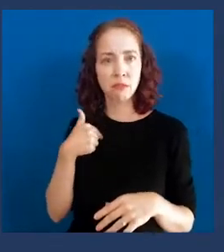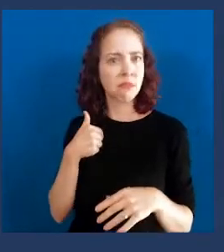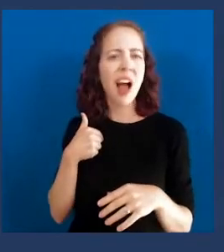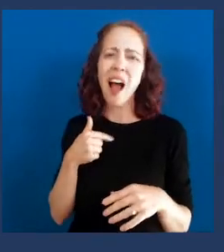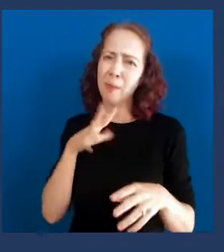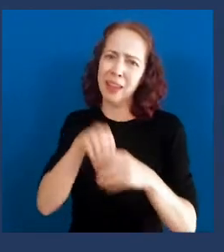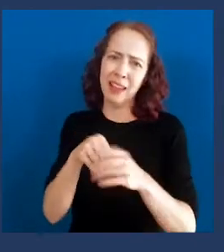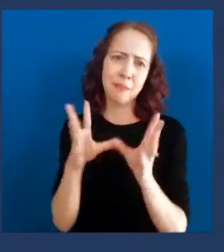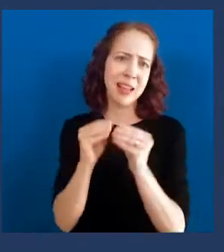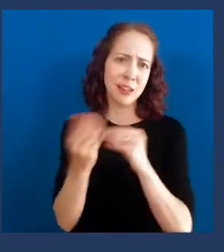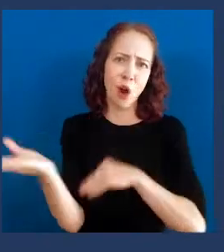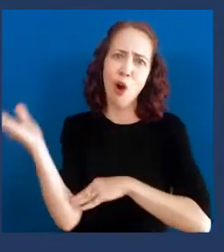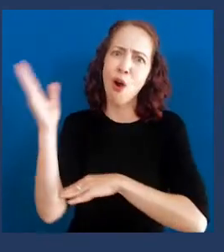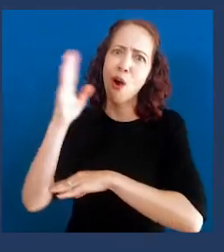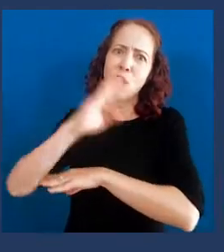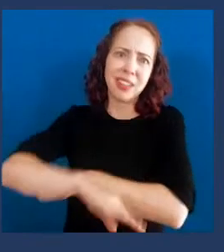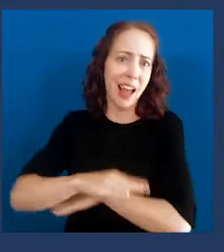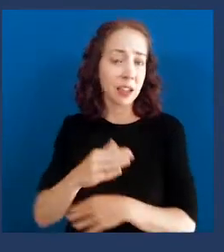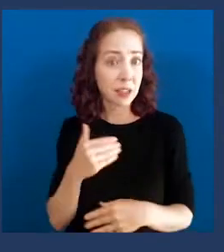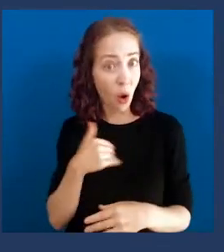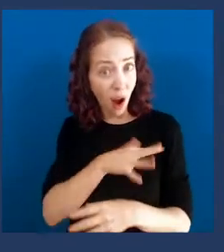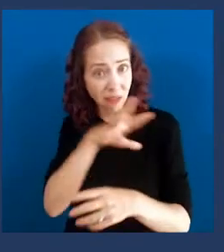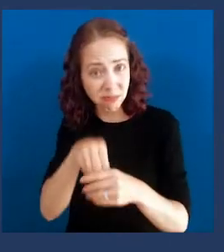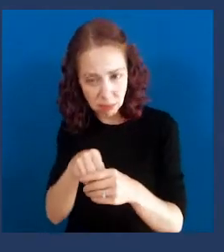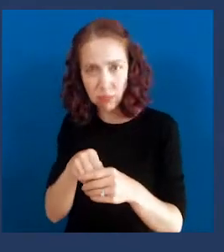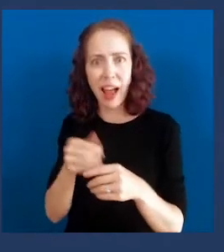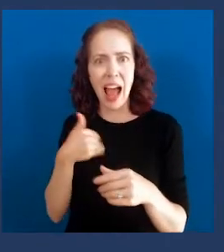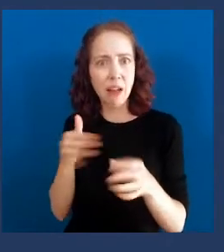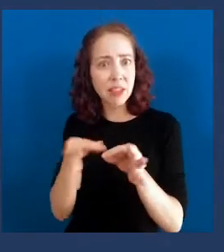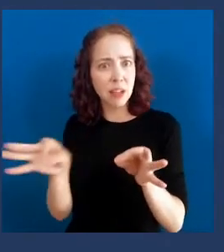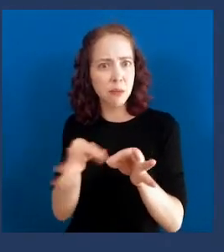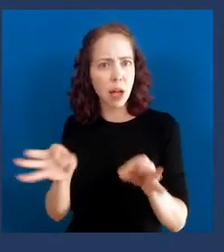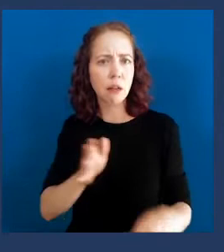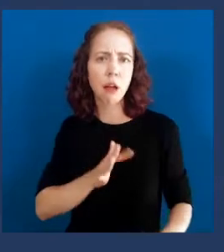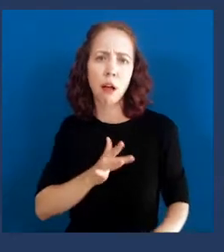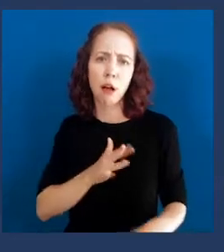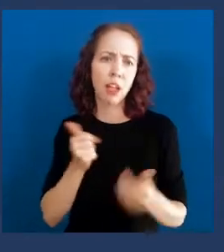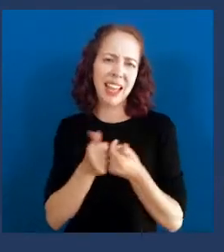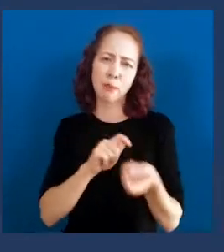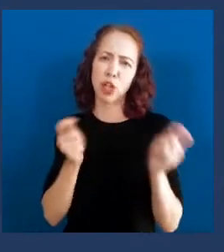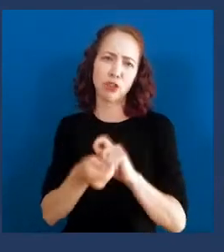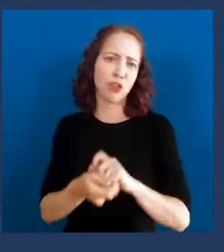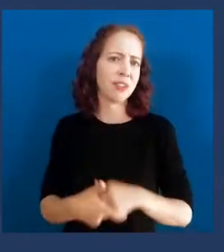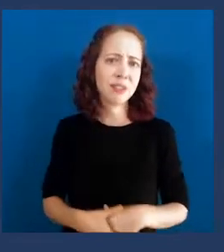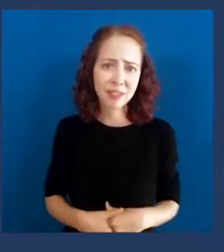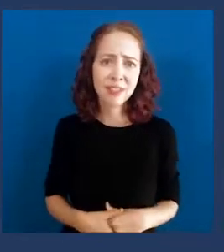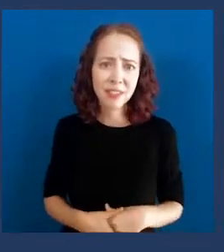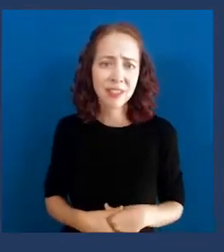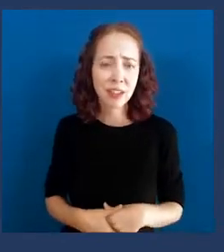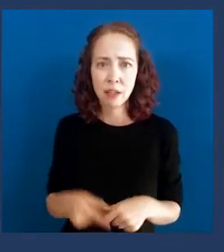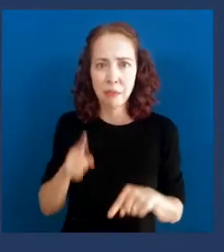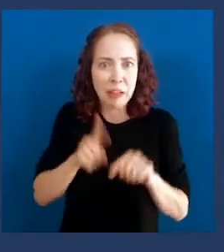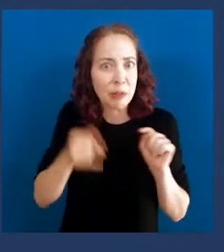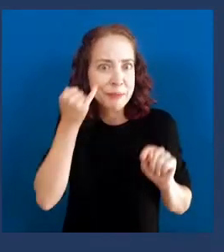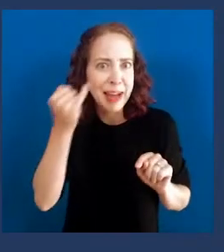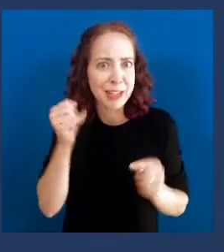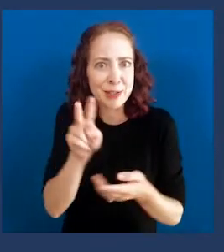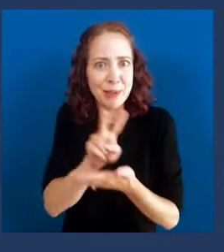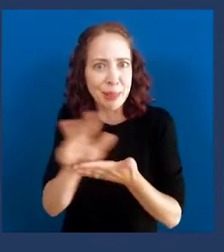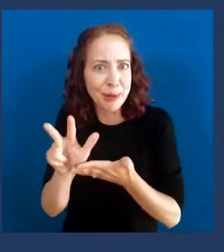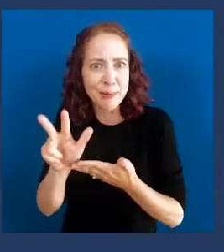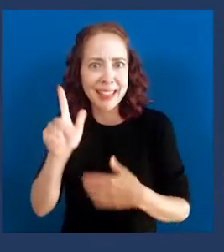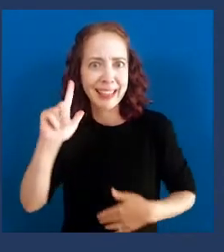to join in and get subtitles was absolutely game-changing. Who would have thought 3 or 4 weeks later